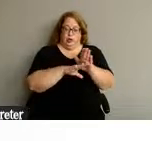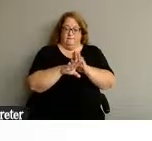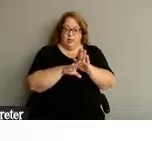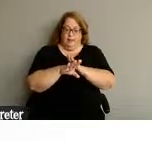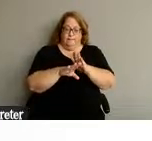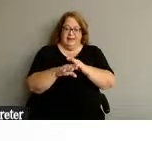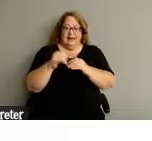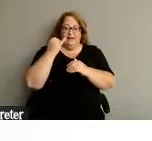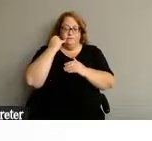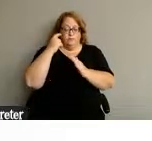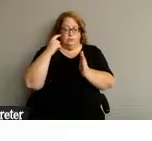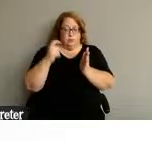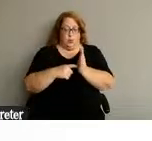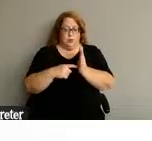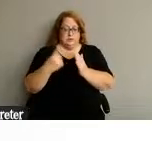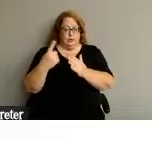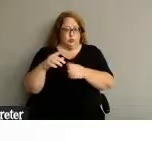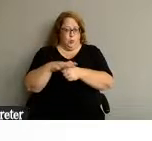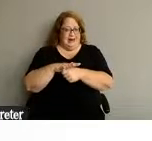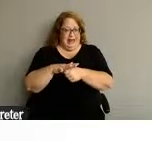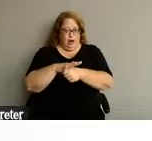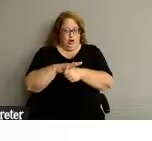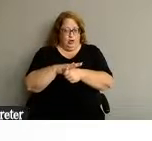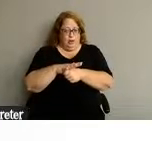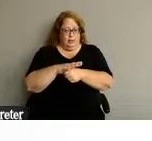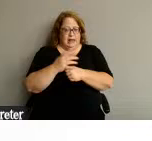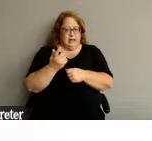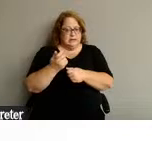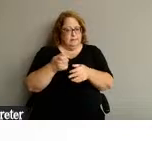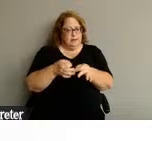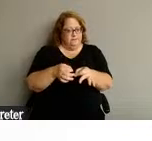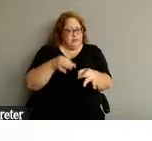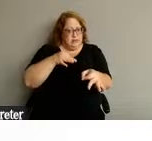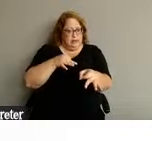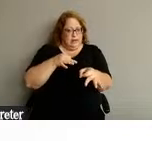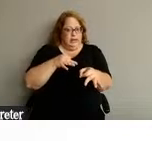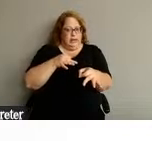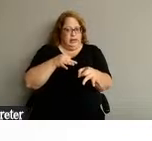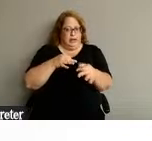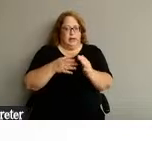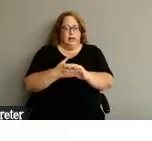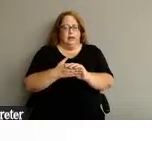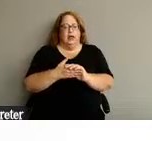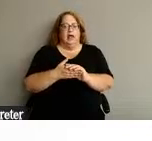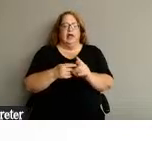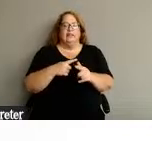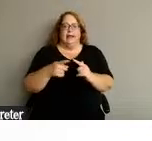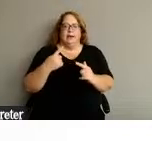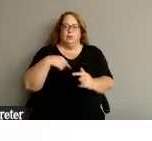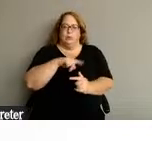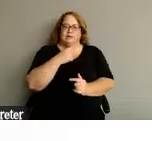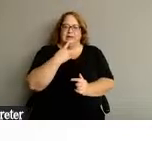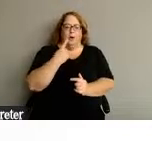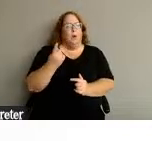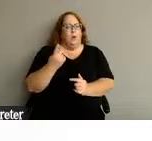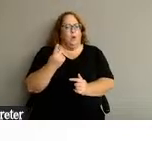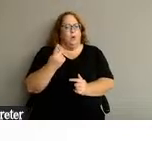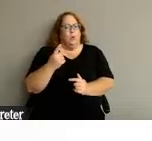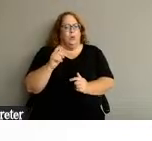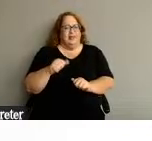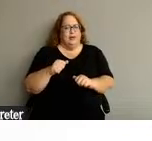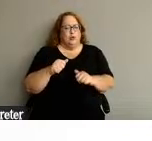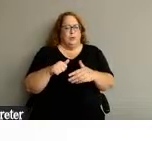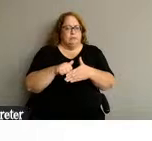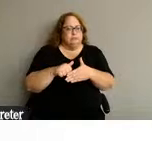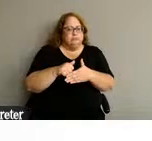developing. And if we see that there's one area that does have that mild delay, then we will say, oh, we think that you can work on that a little